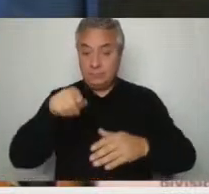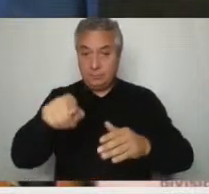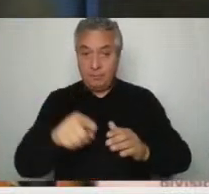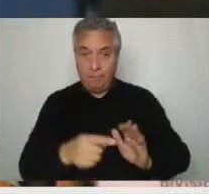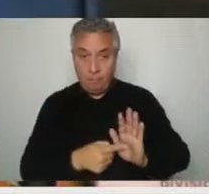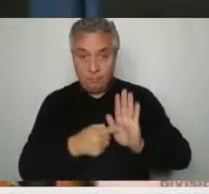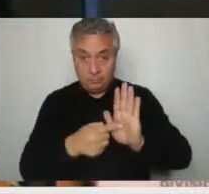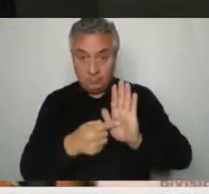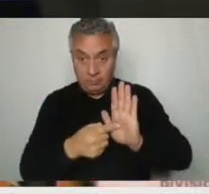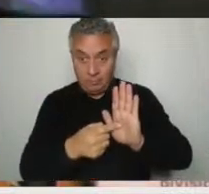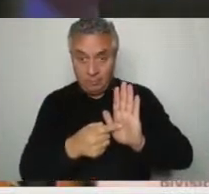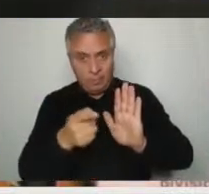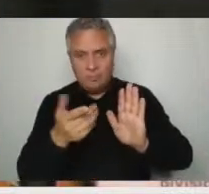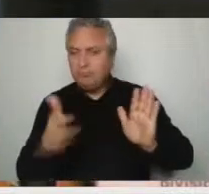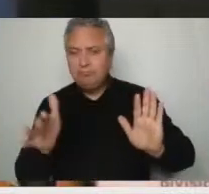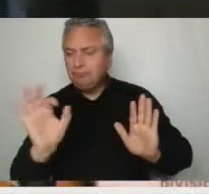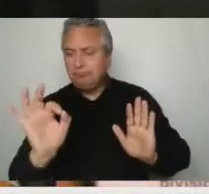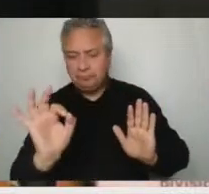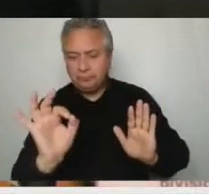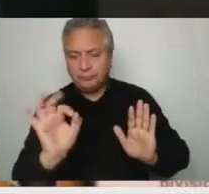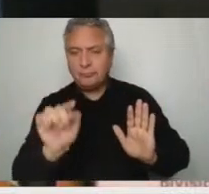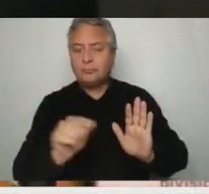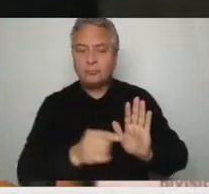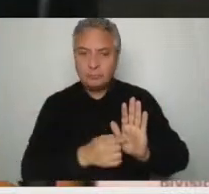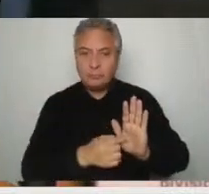this presentation,